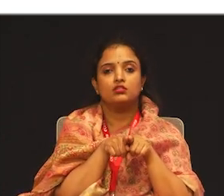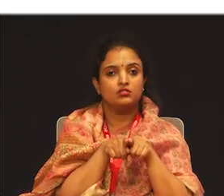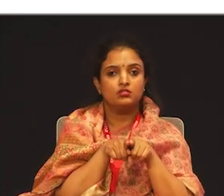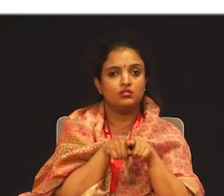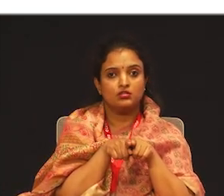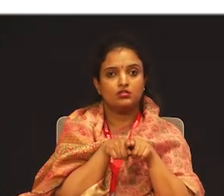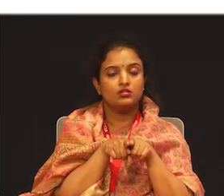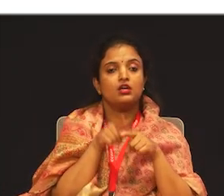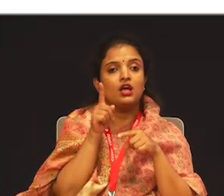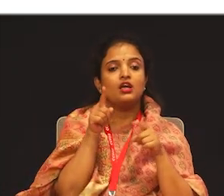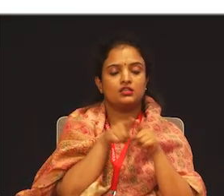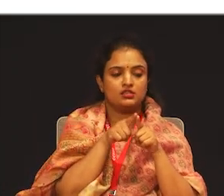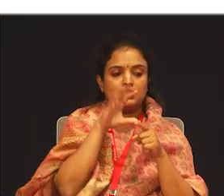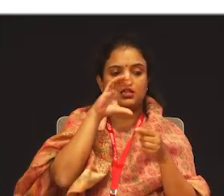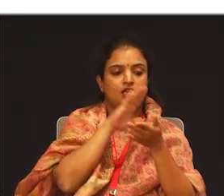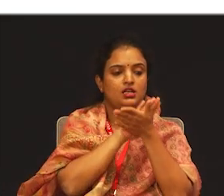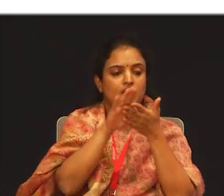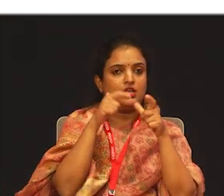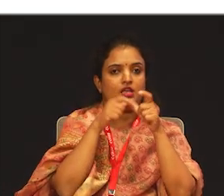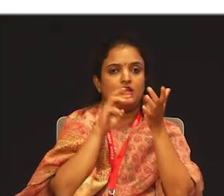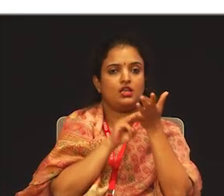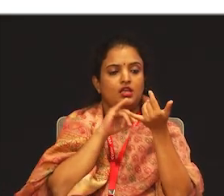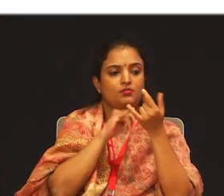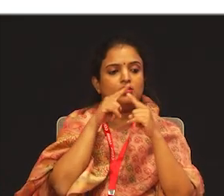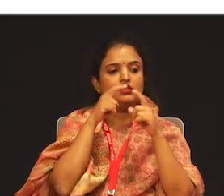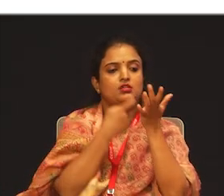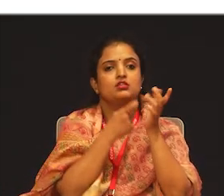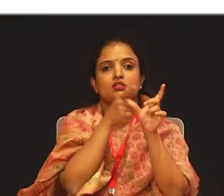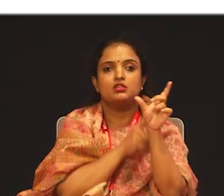especially in chemistry lab, and there are